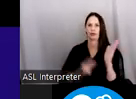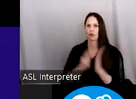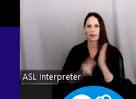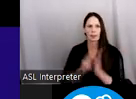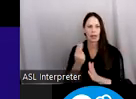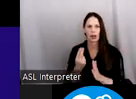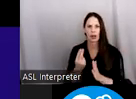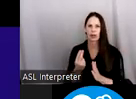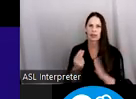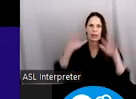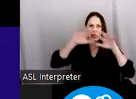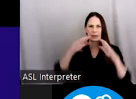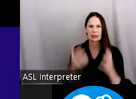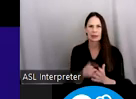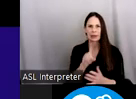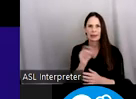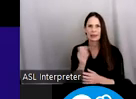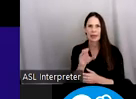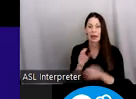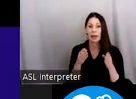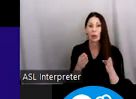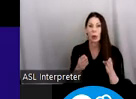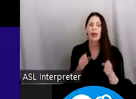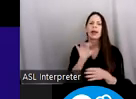dynamic way is one of our other